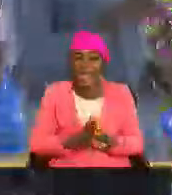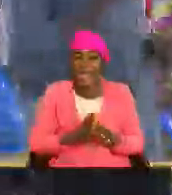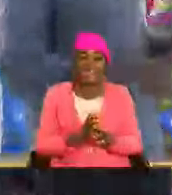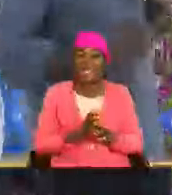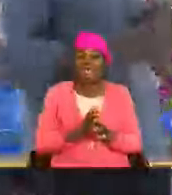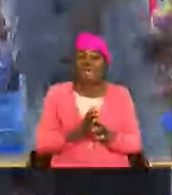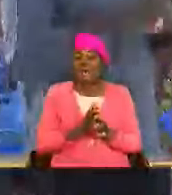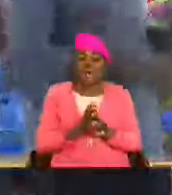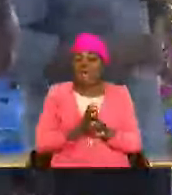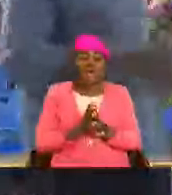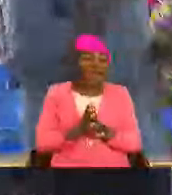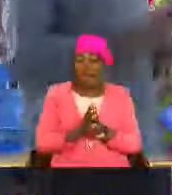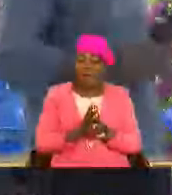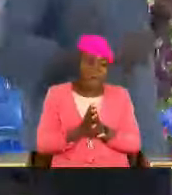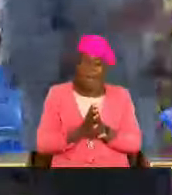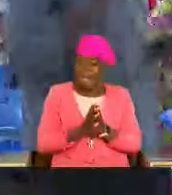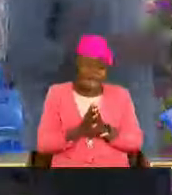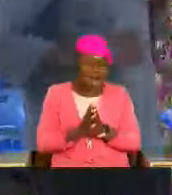Jesus